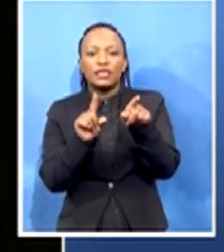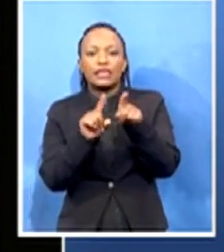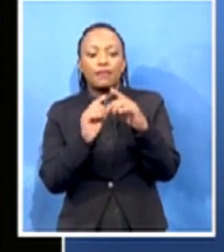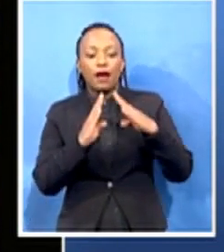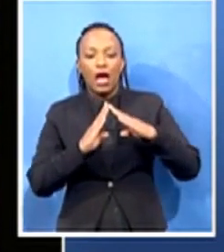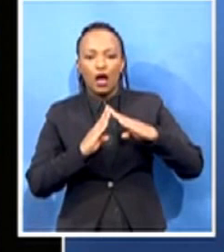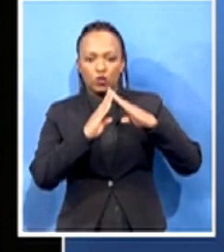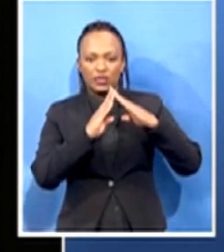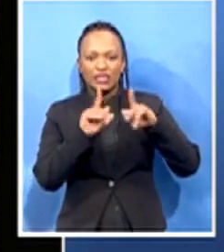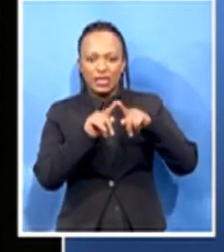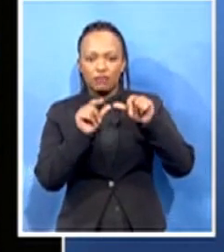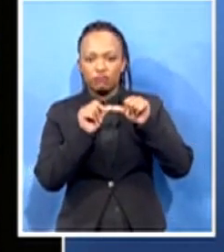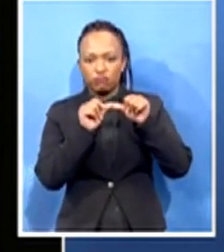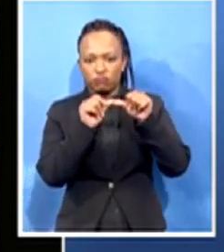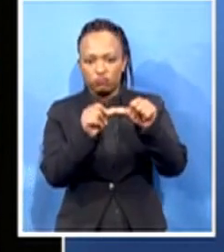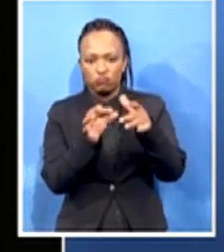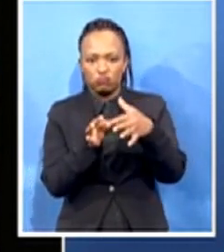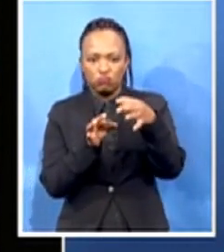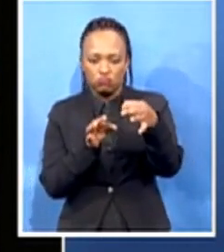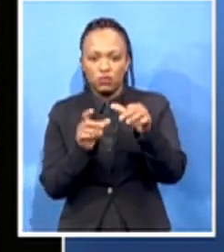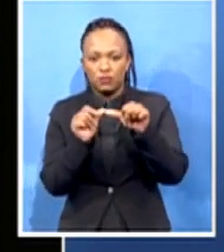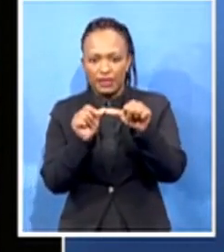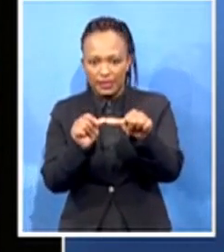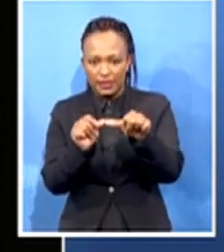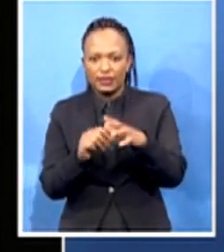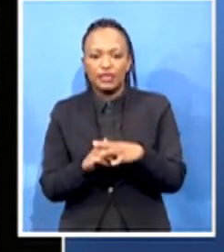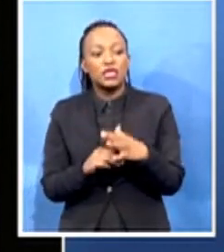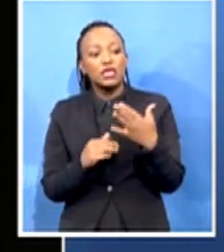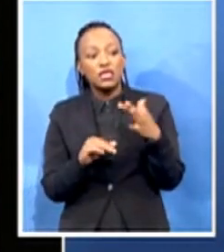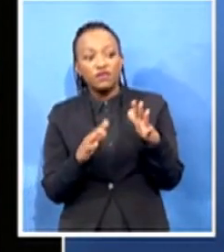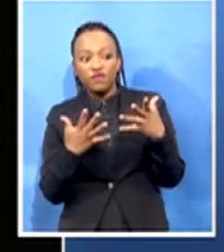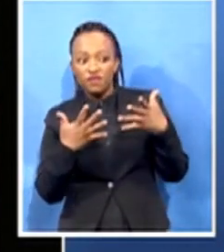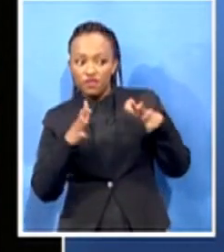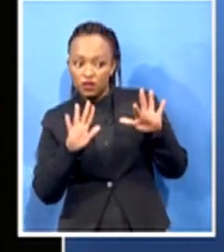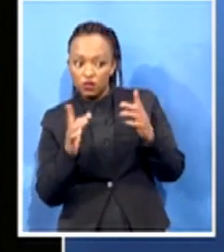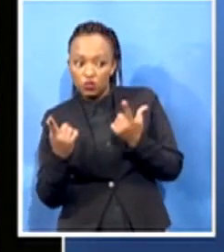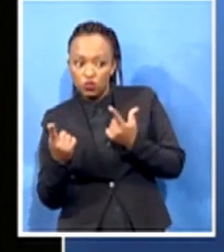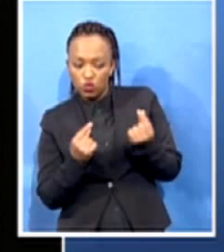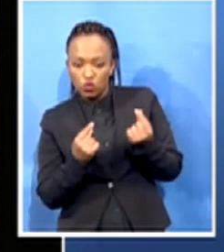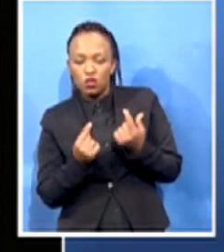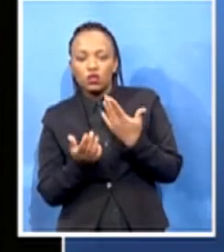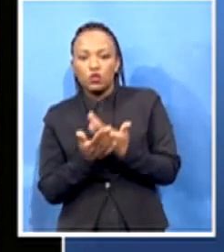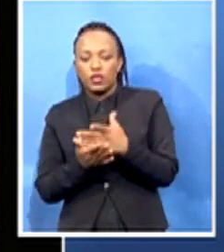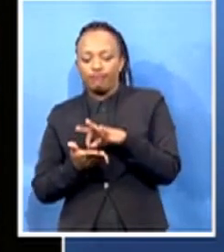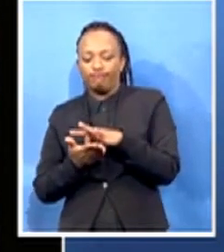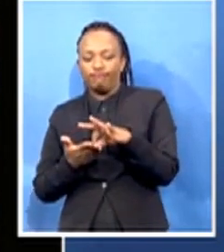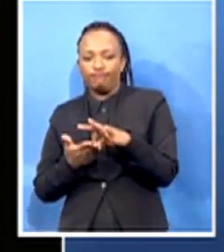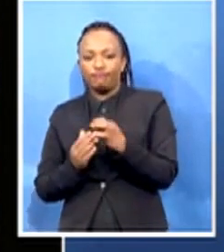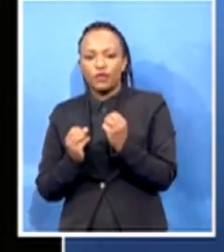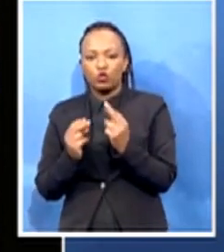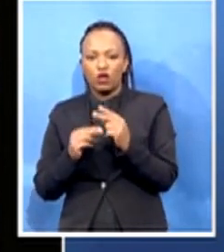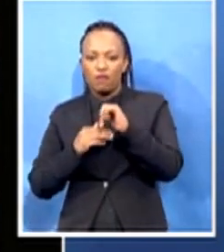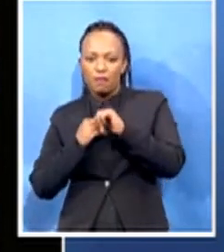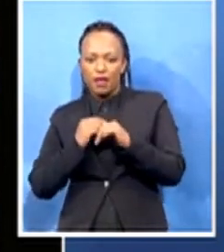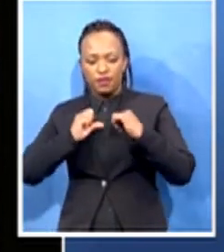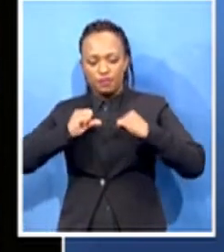they've then done that, we then can sign a 12-month agreement and then negotiate